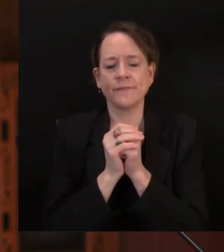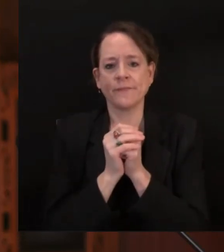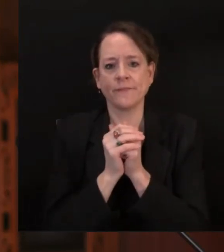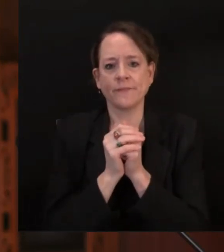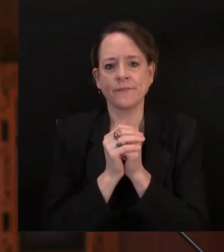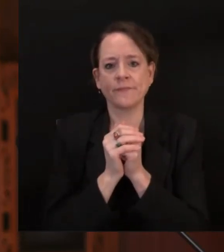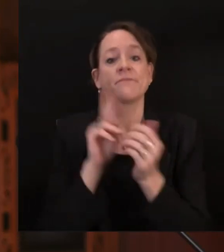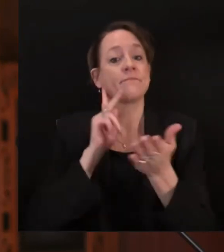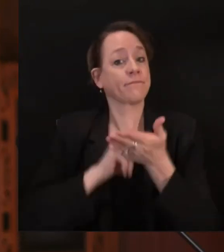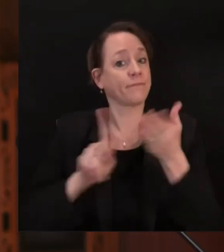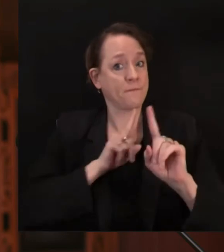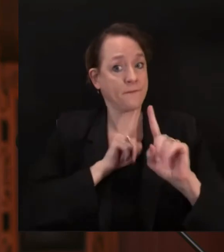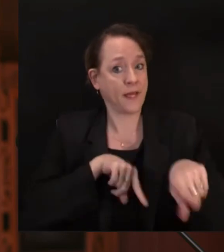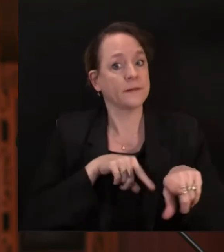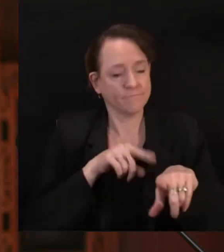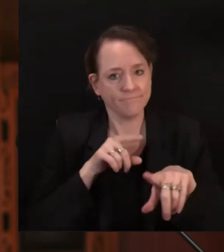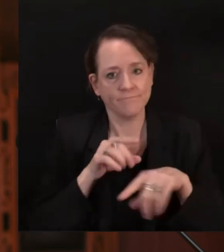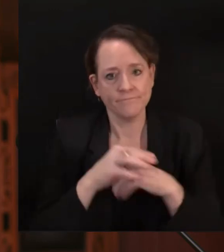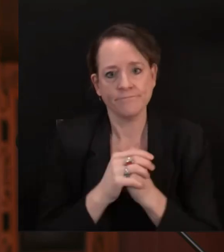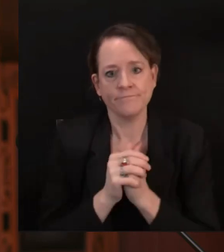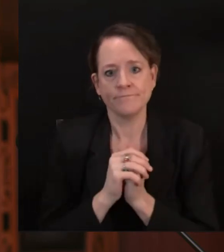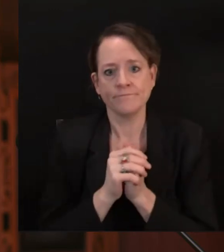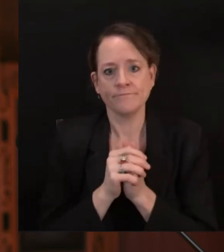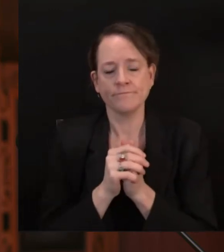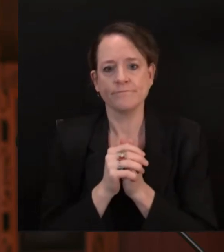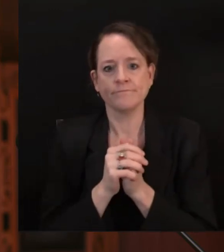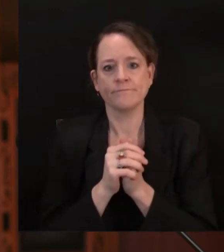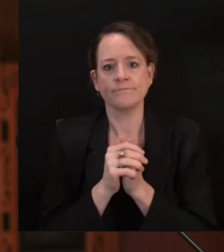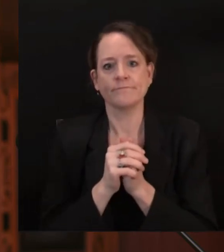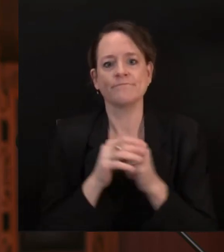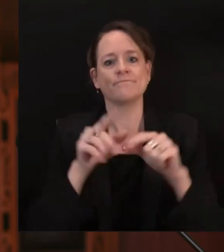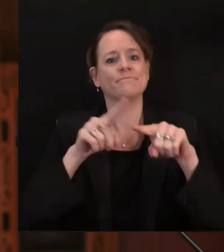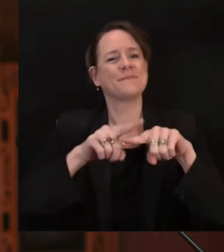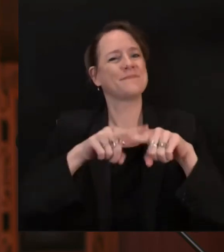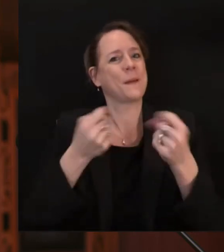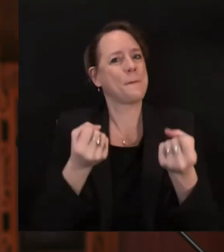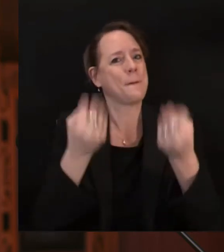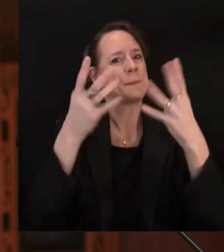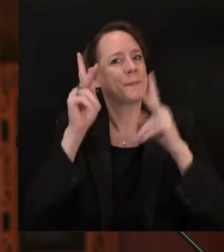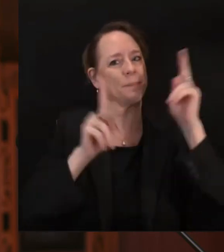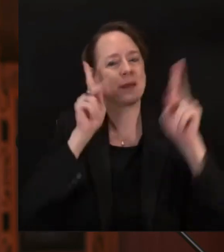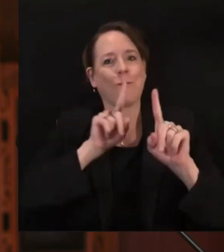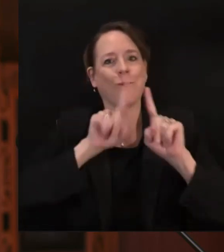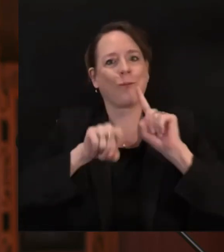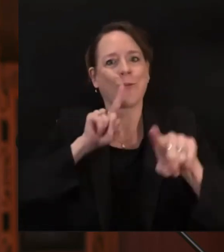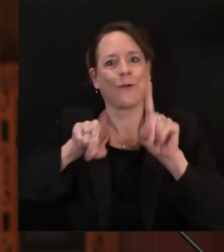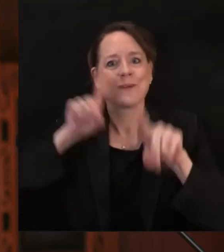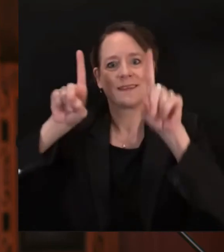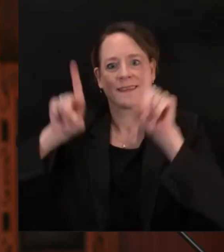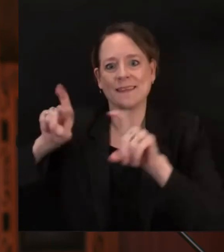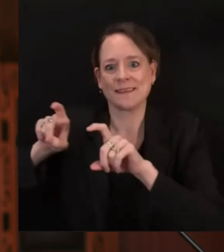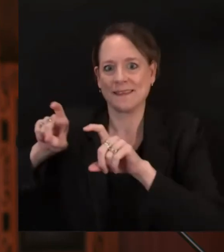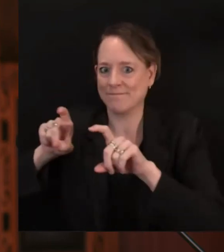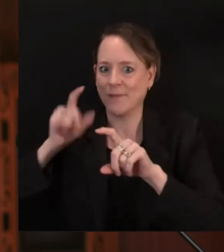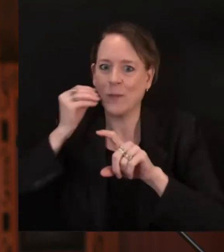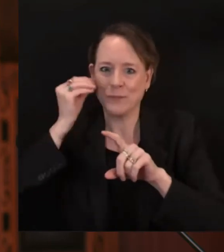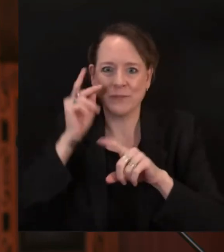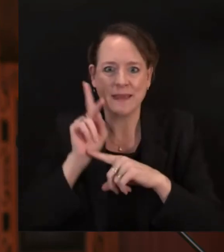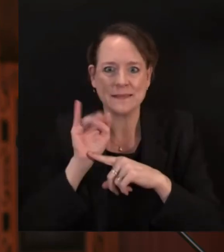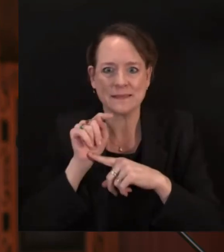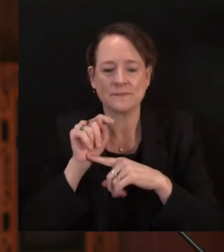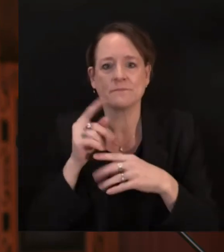Vault has the capability to bill health insurance, and if you don't have health insurance, then that bill will come to the state, and